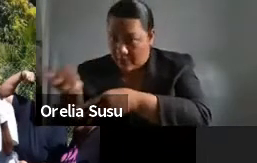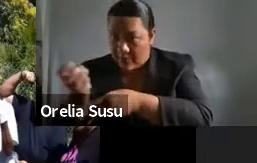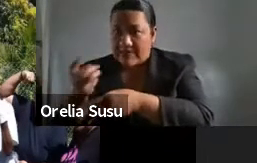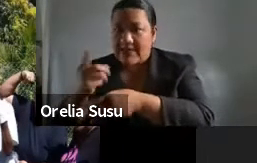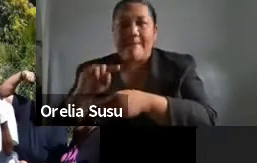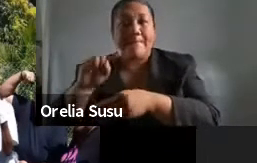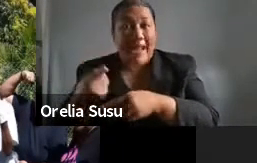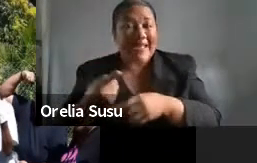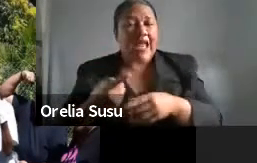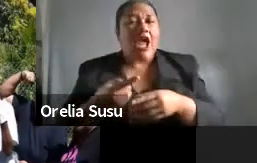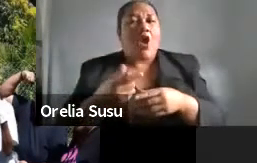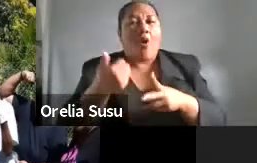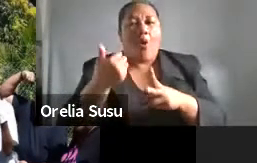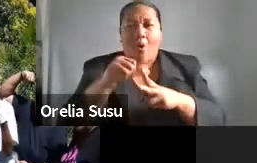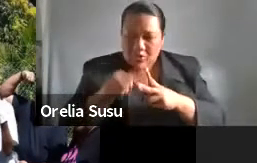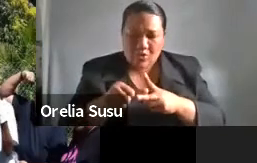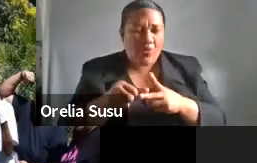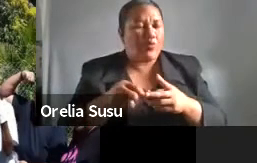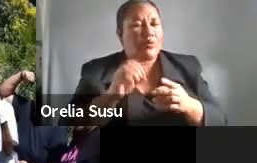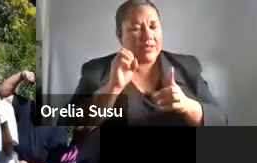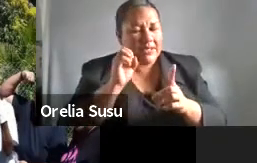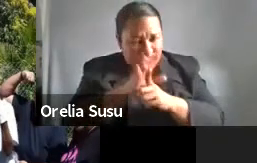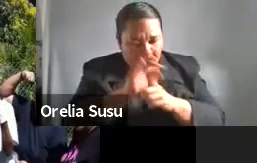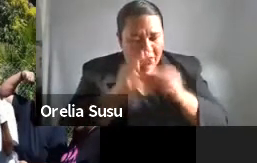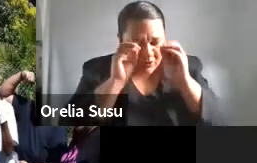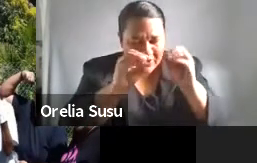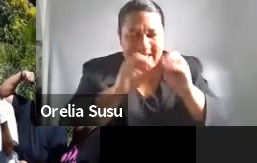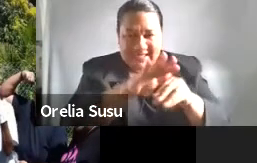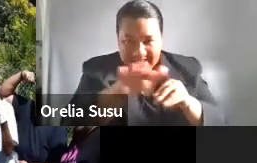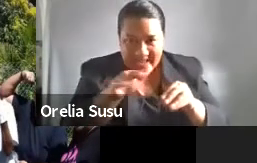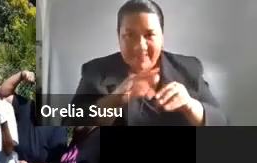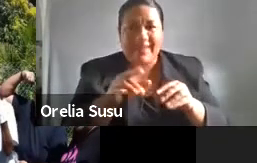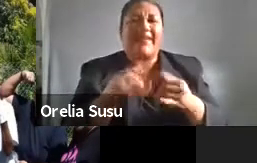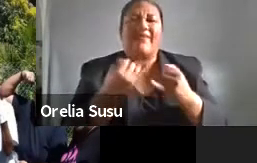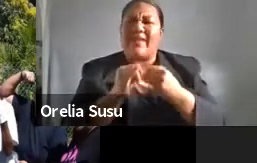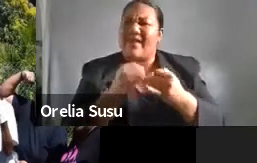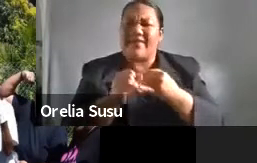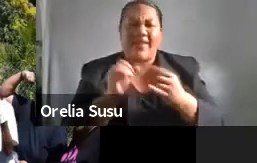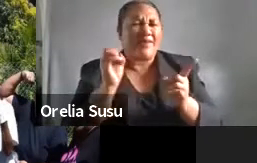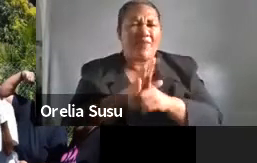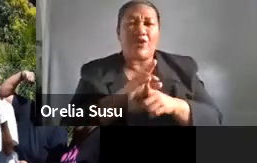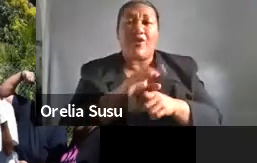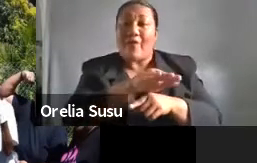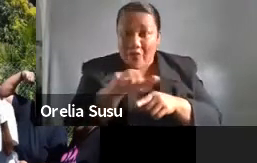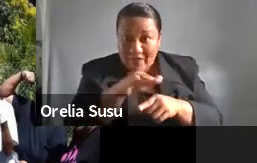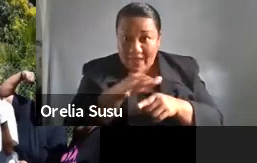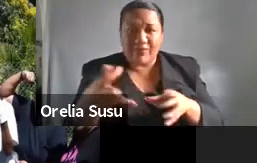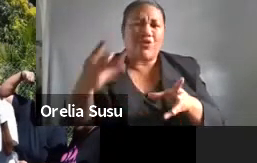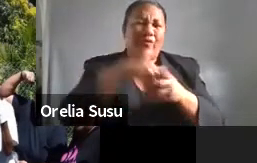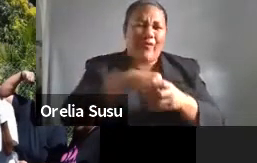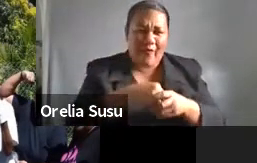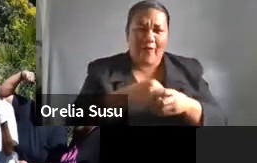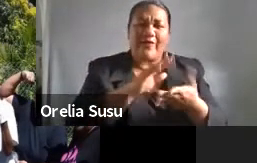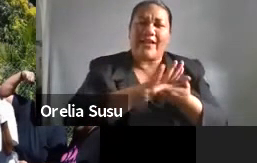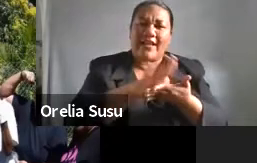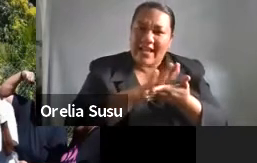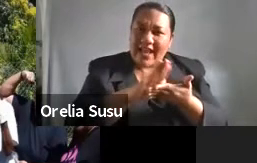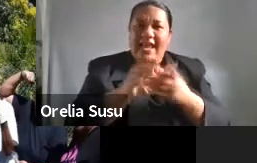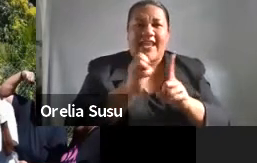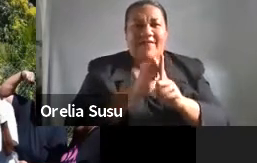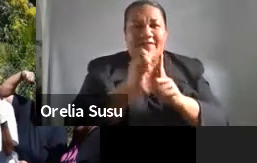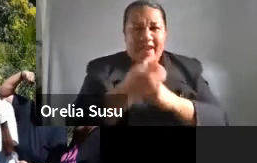after the environment. Free schooling, providing free school for them to really, when you're not just being part of this because we are gifting